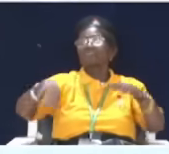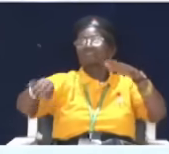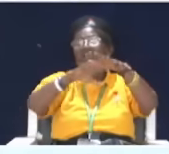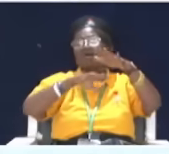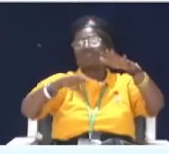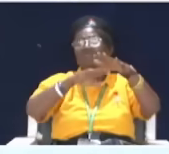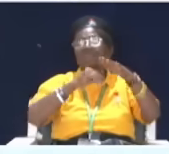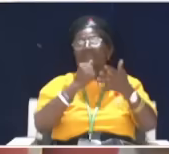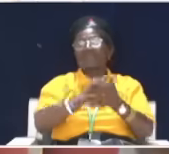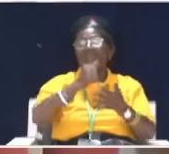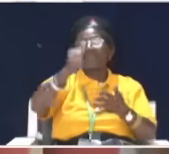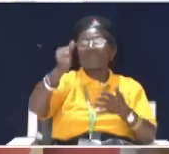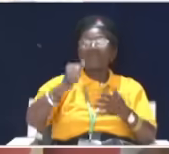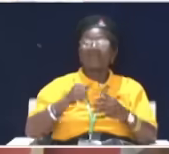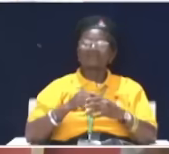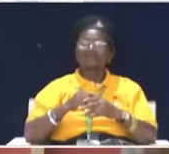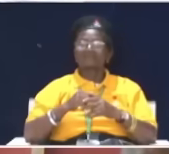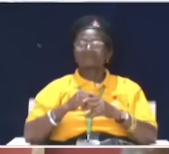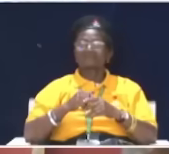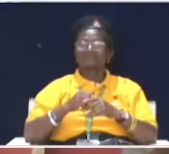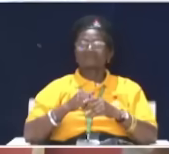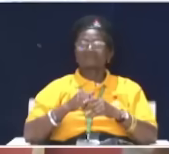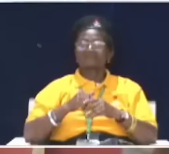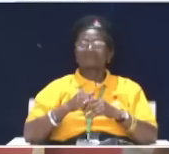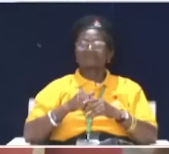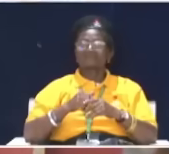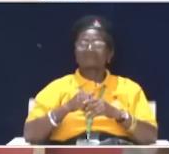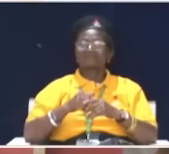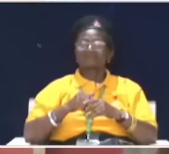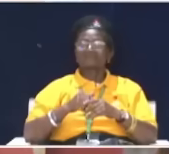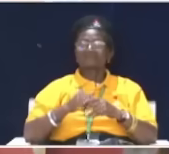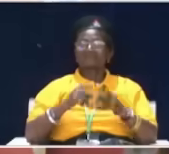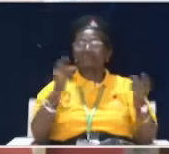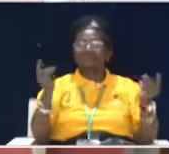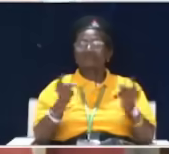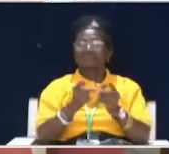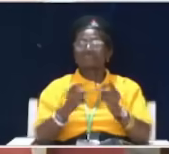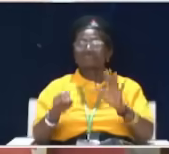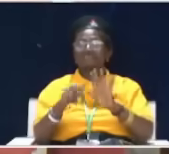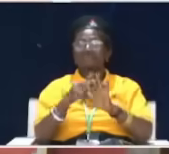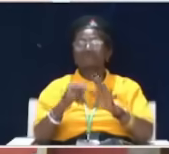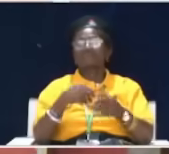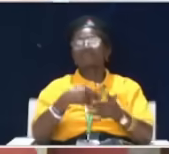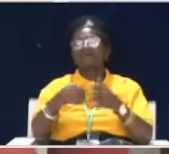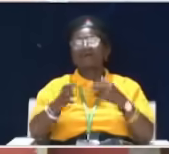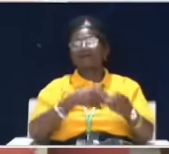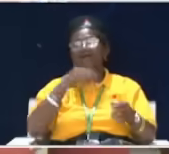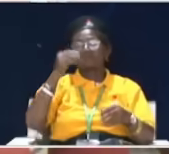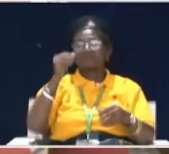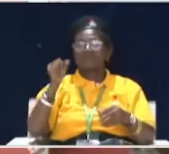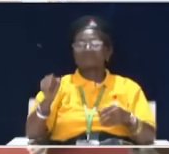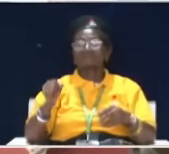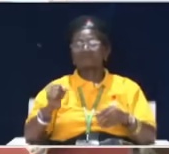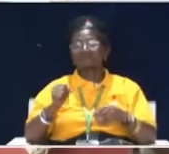ni e o ma wa titi laye o yin ko si ni sini ile. Position matters. Ipo o se